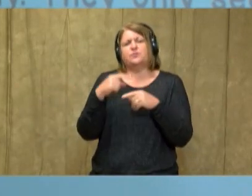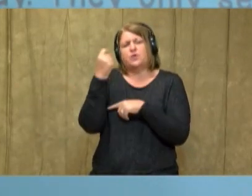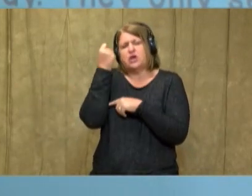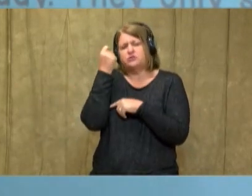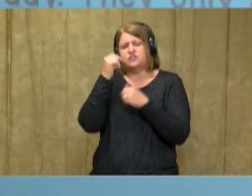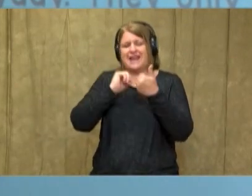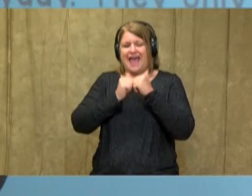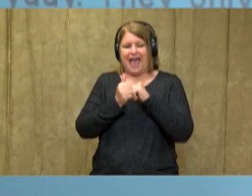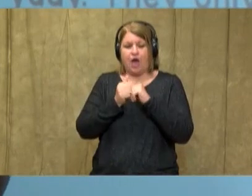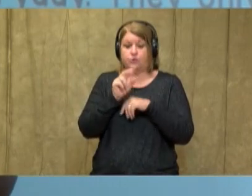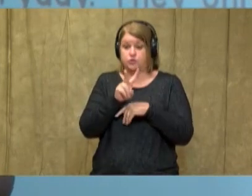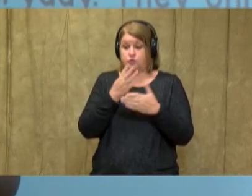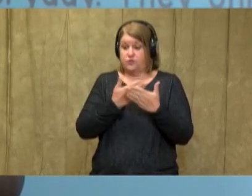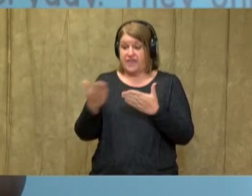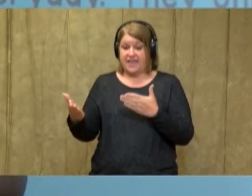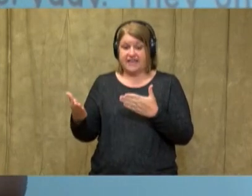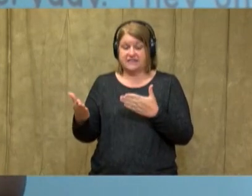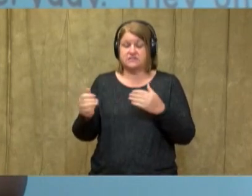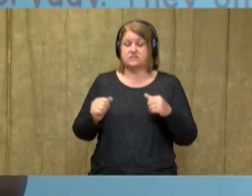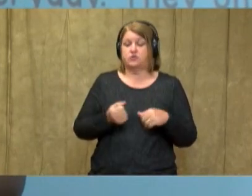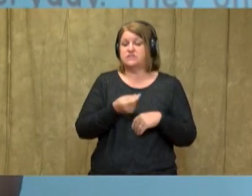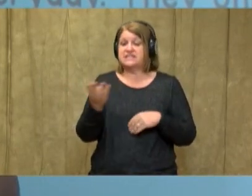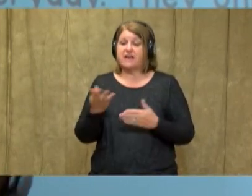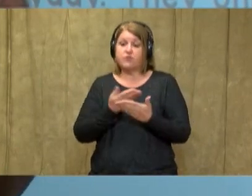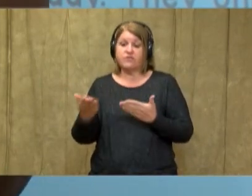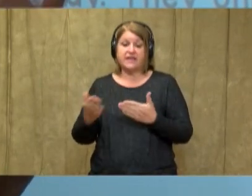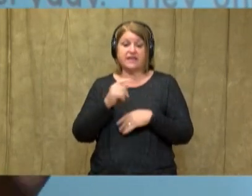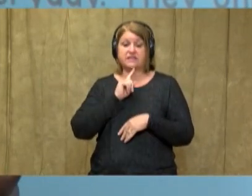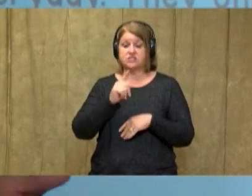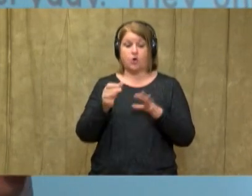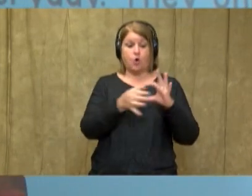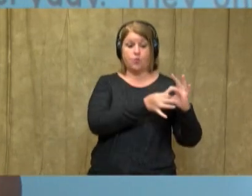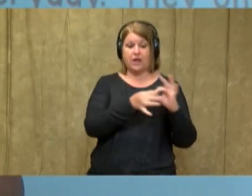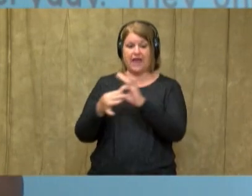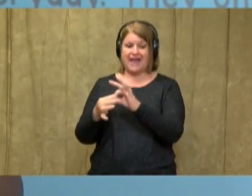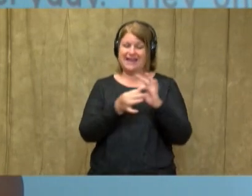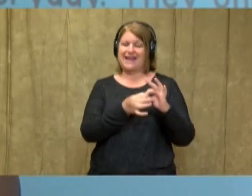things are related. And I'm going to use comparing and contrast to